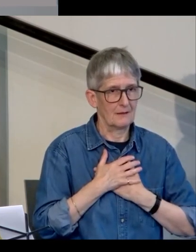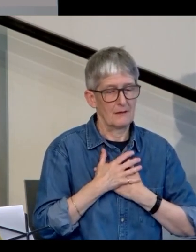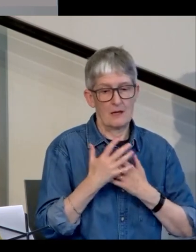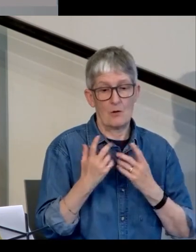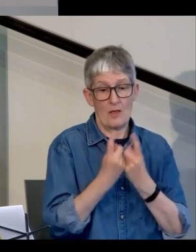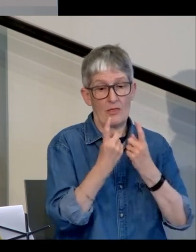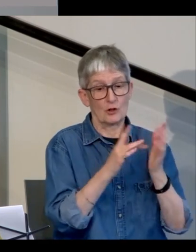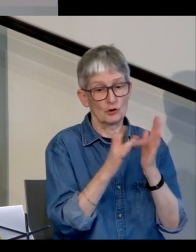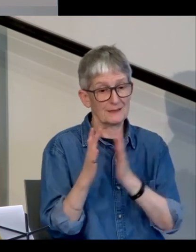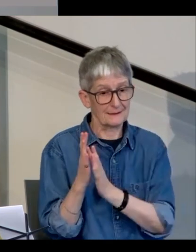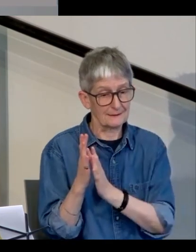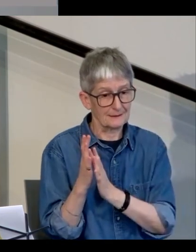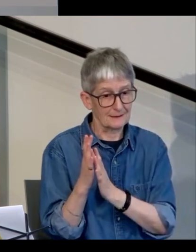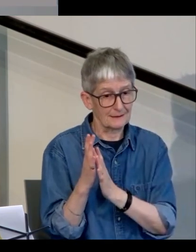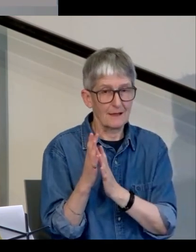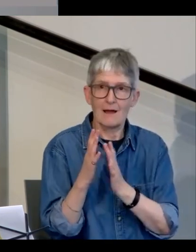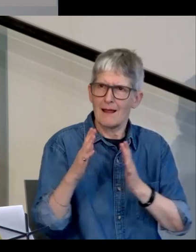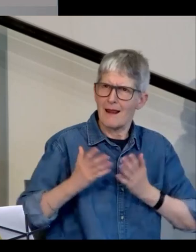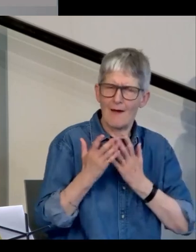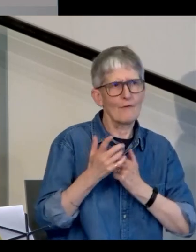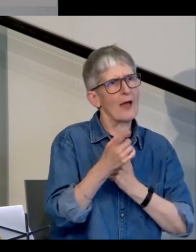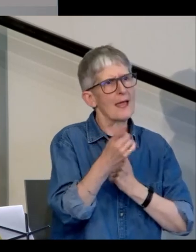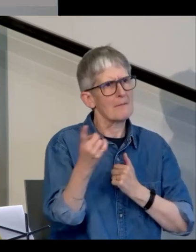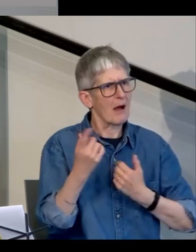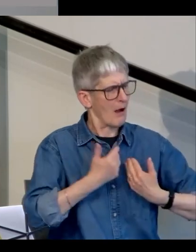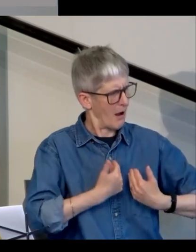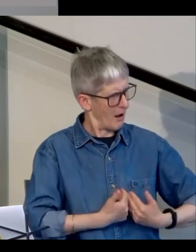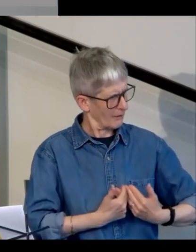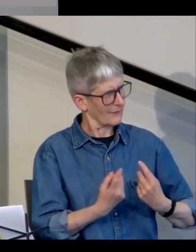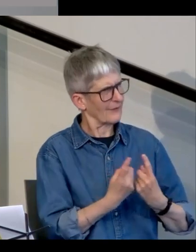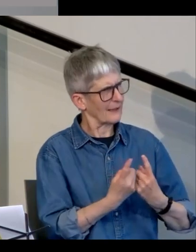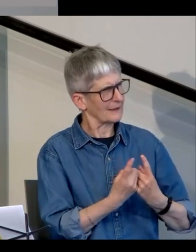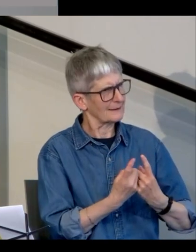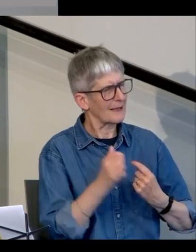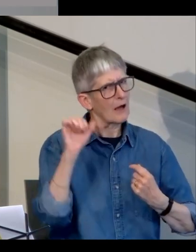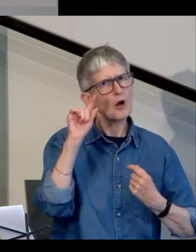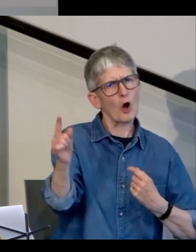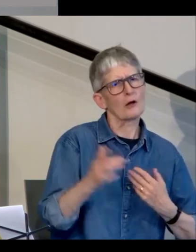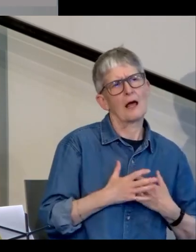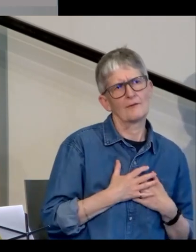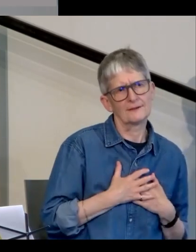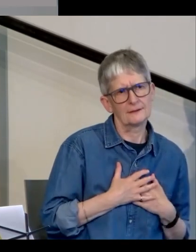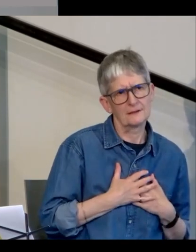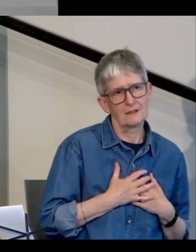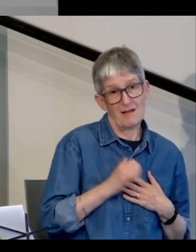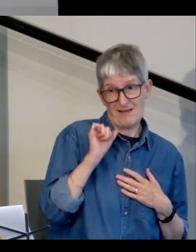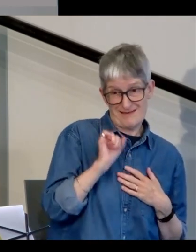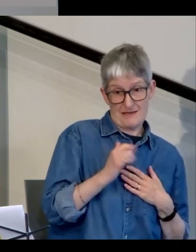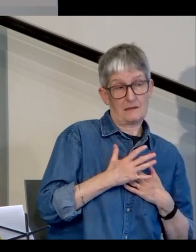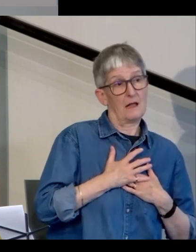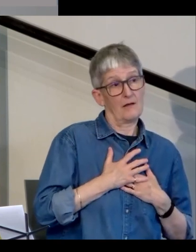Jesus springs up love for him and a heart for those things he loves. And this love